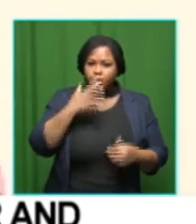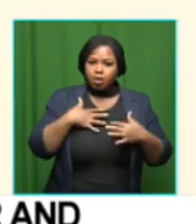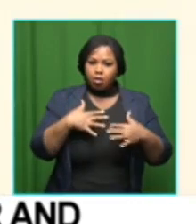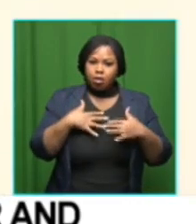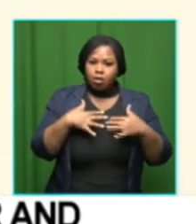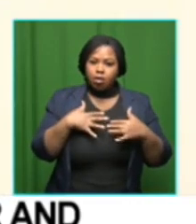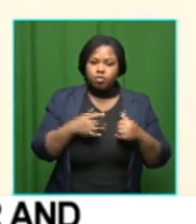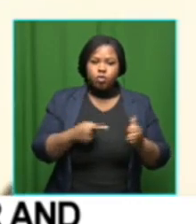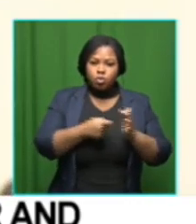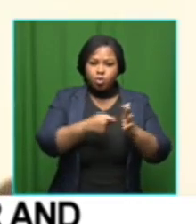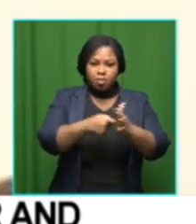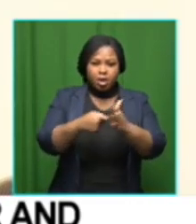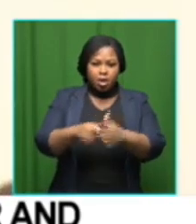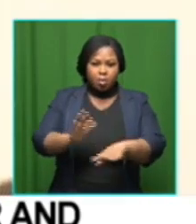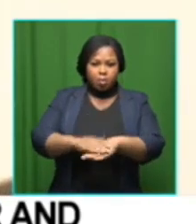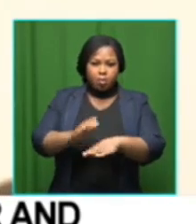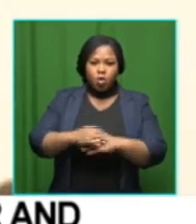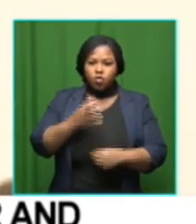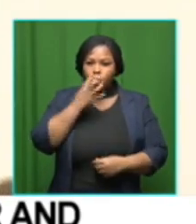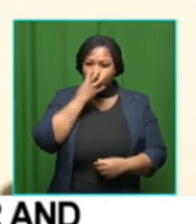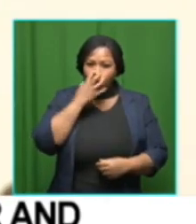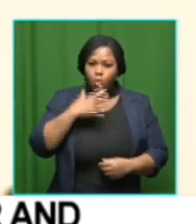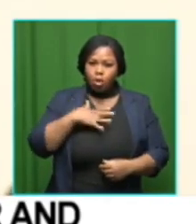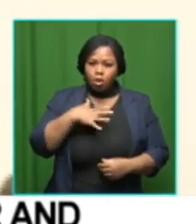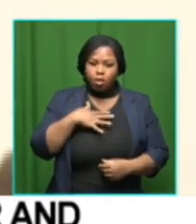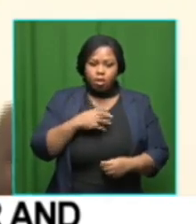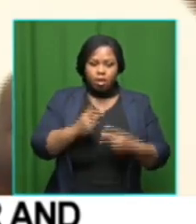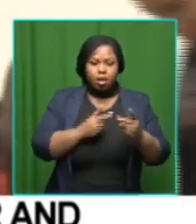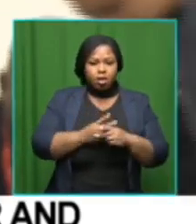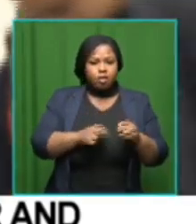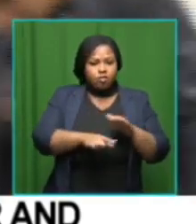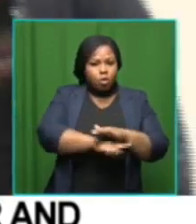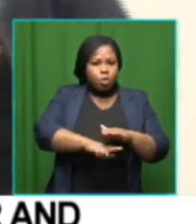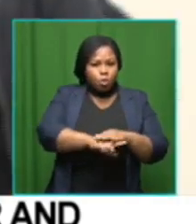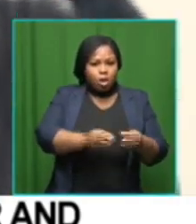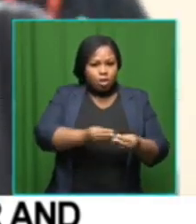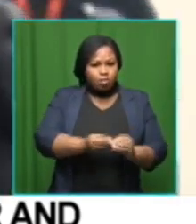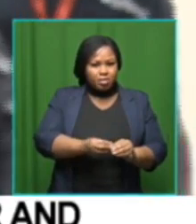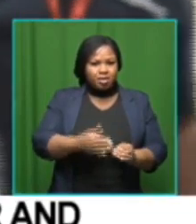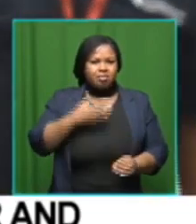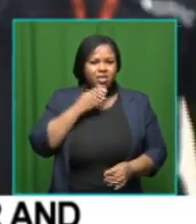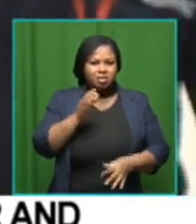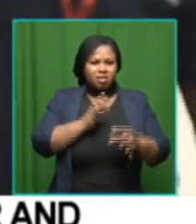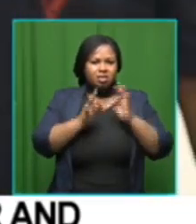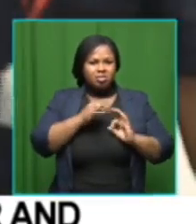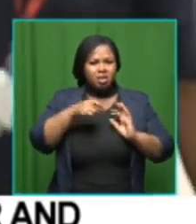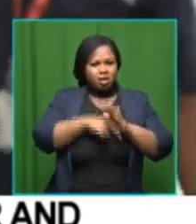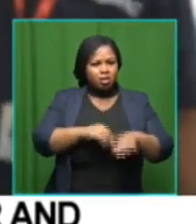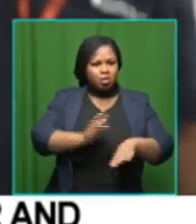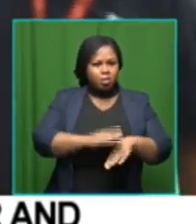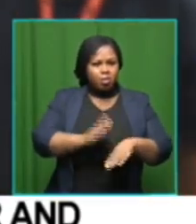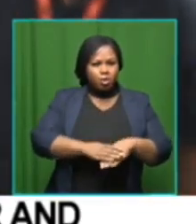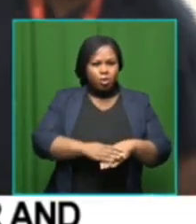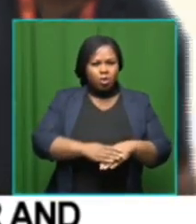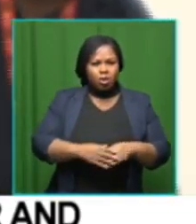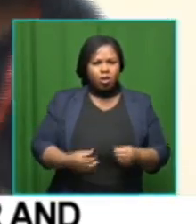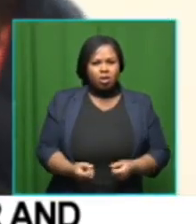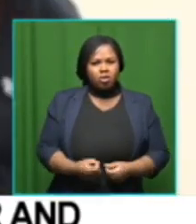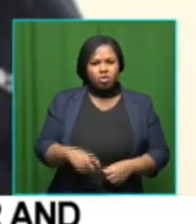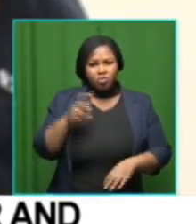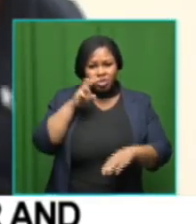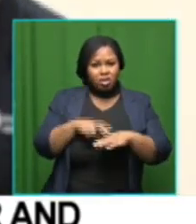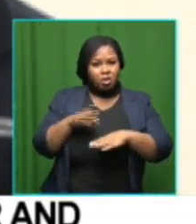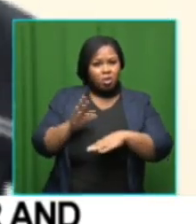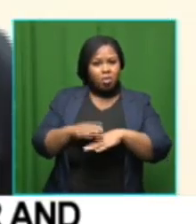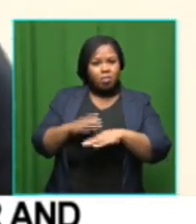procure more ventilators and also locally manufactured. Please can you expand on that? And is there a number of ventilators that we might